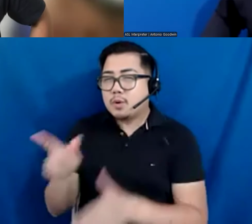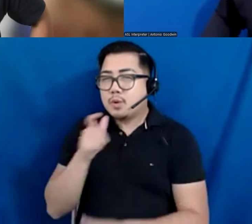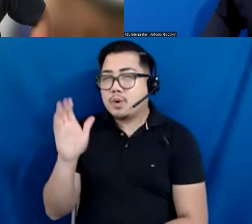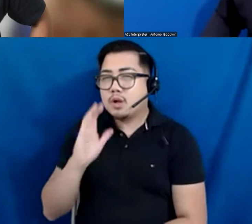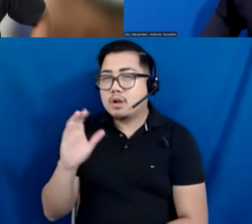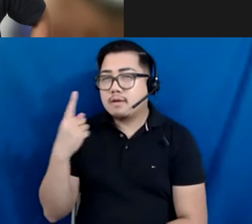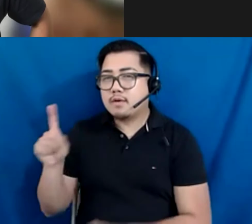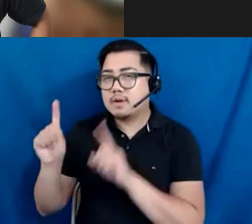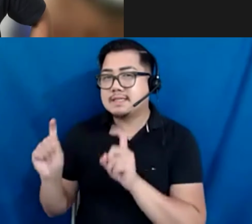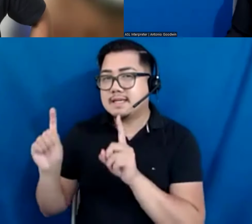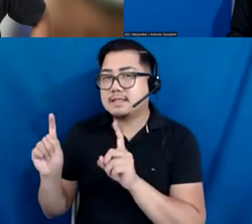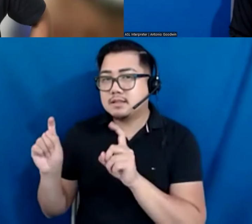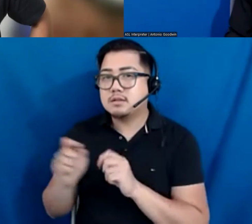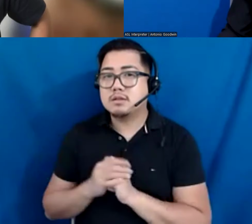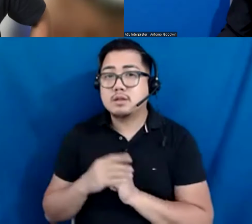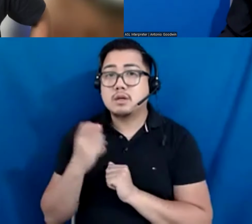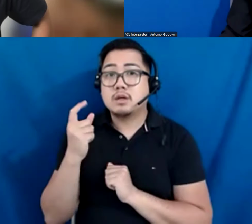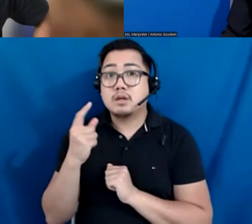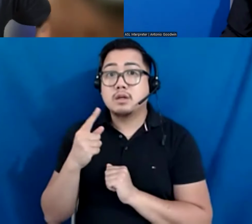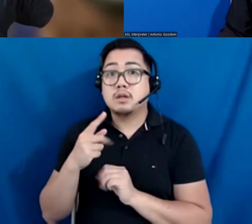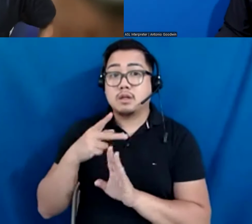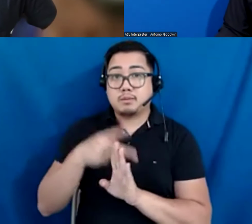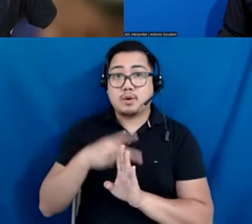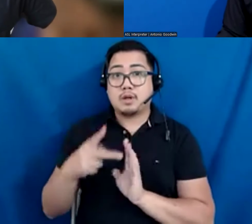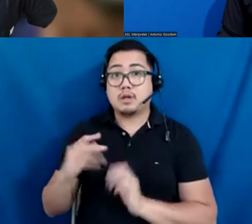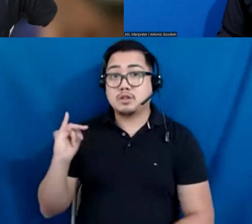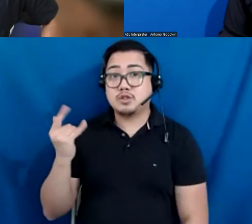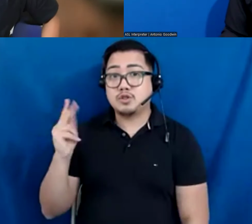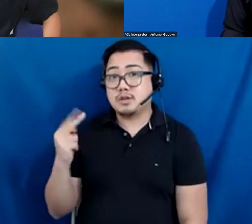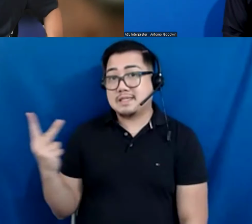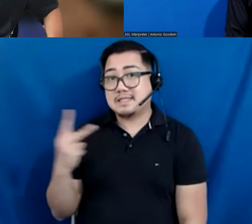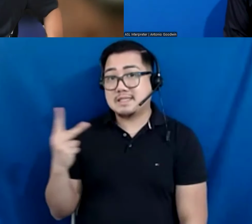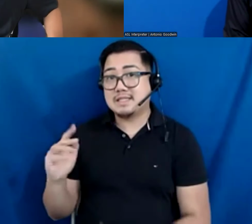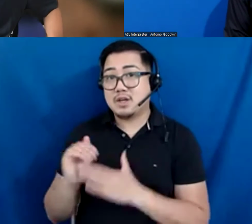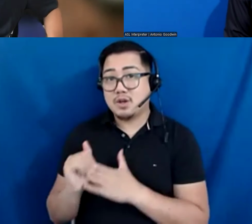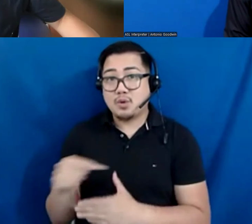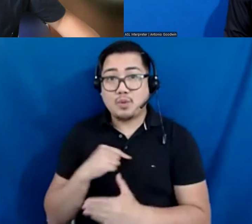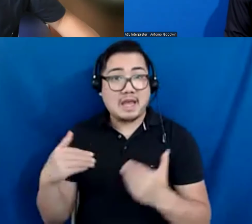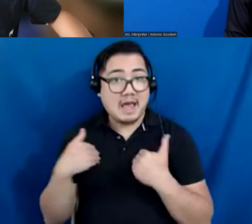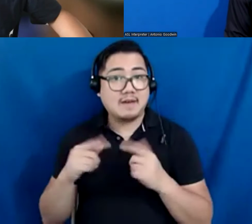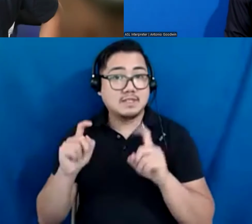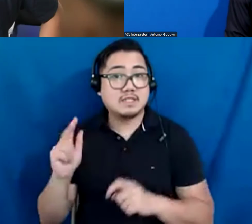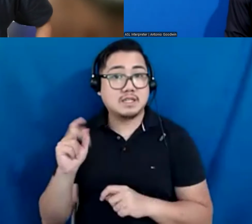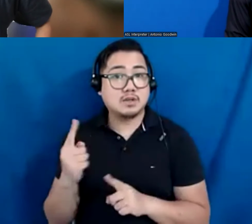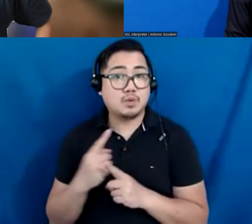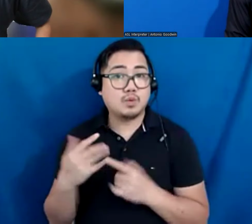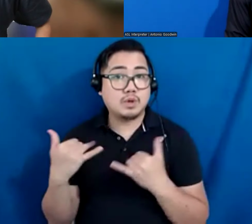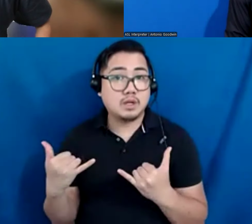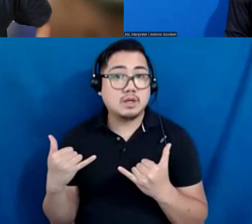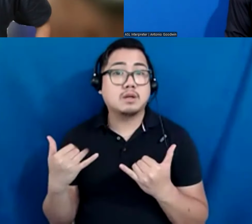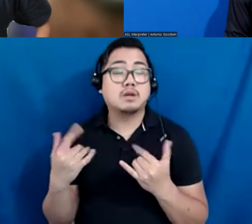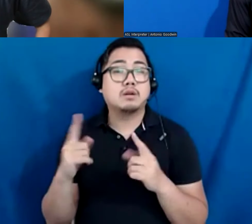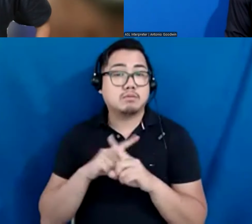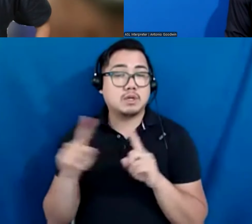tests. The program that Justin and I co-lead, we actually have access to test kits at this point, but it's for